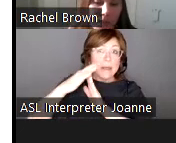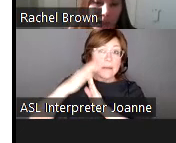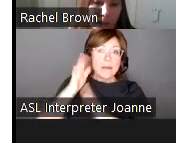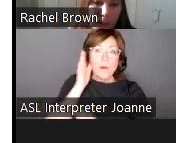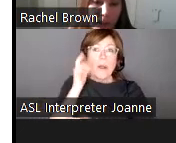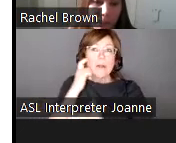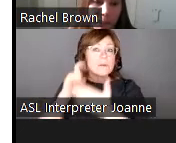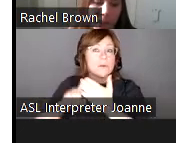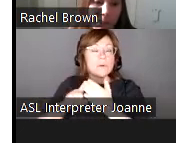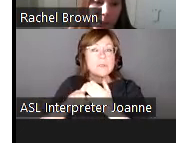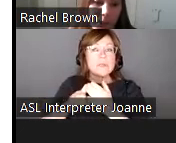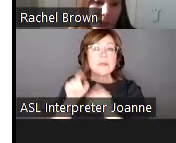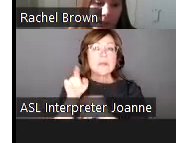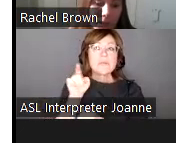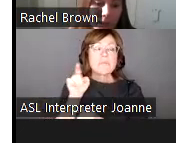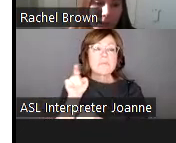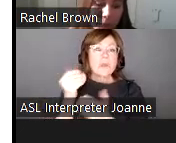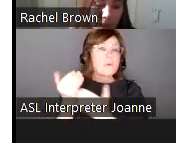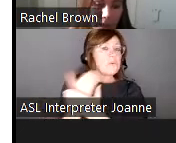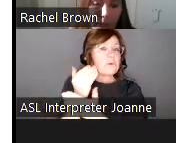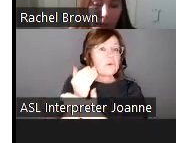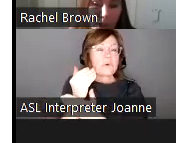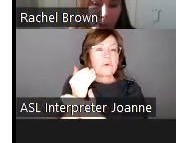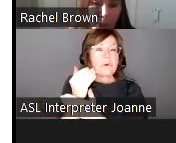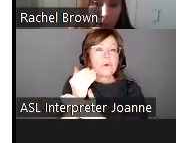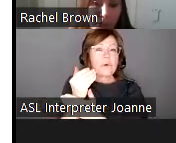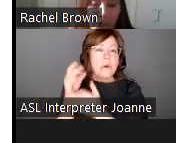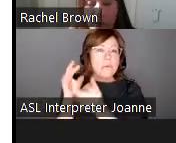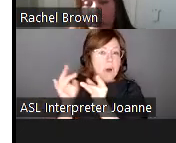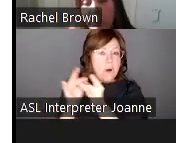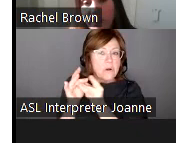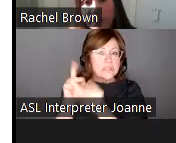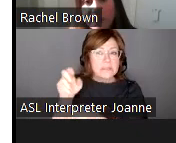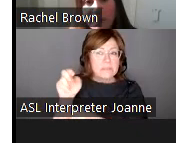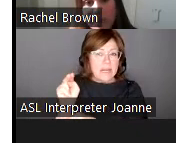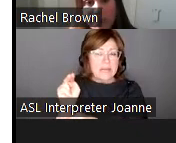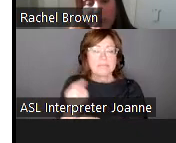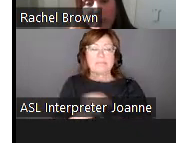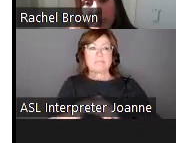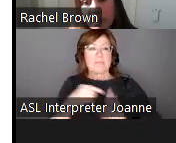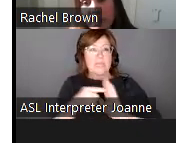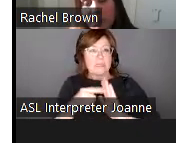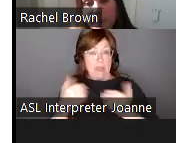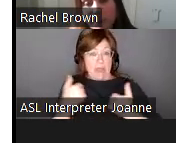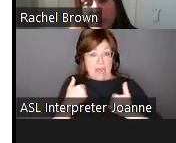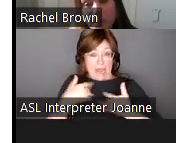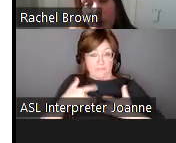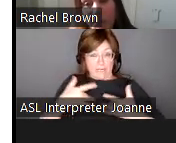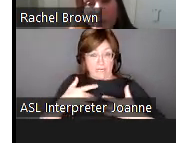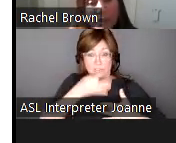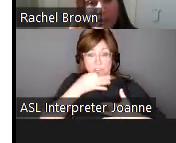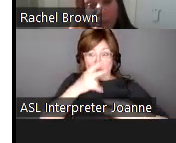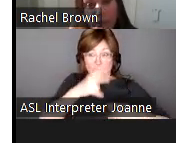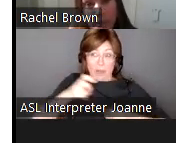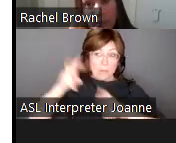to see any posts that are relevant pinned to the top of the page. So if you have an event that's coming up, pin it to the top